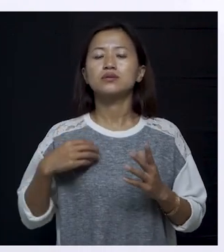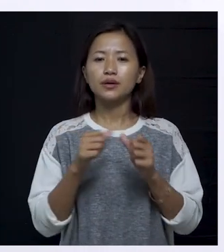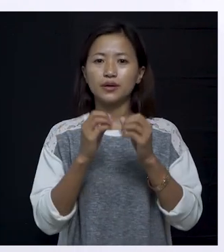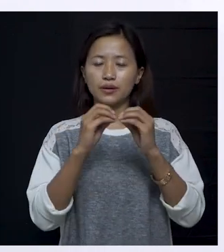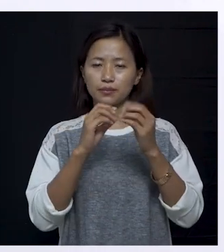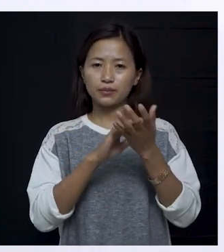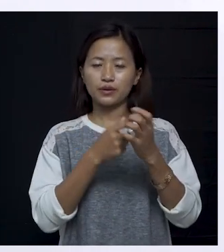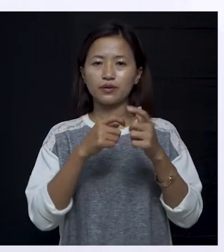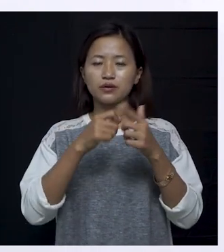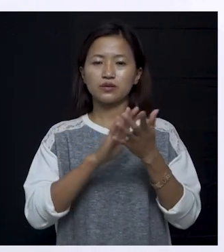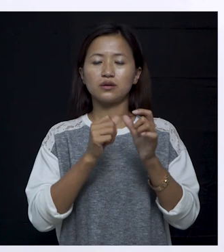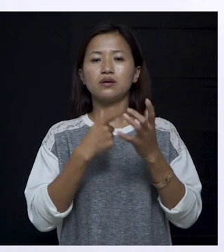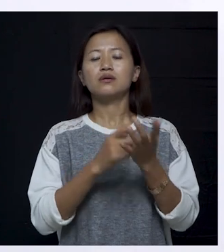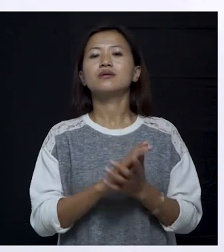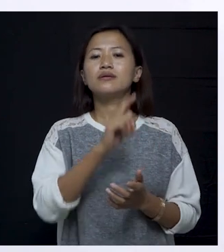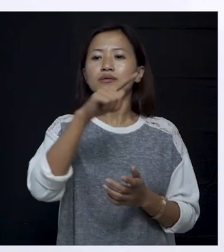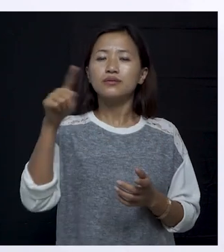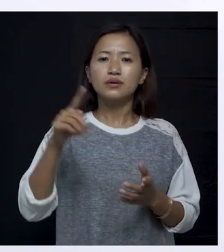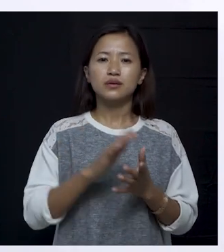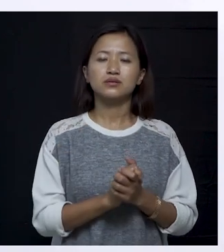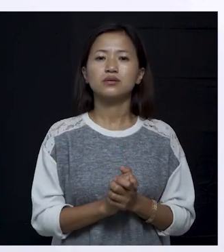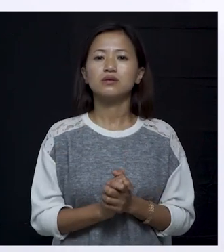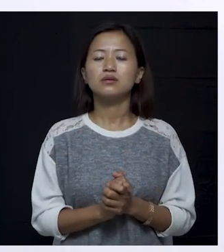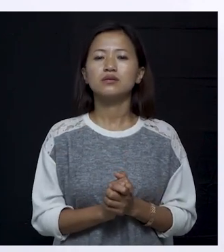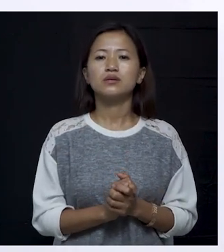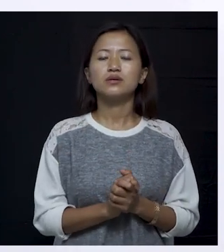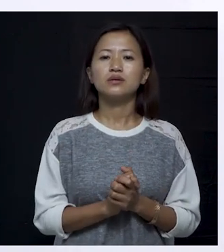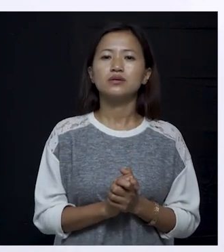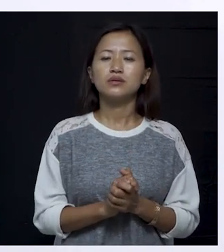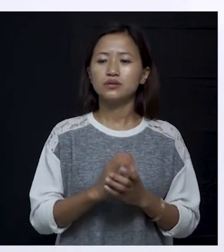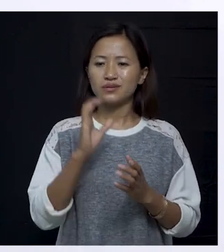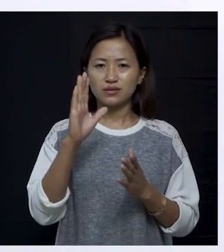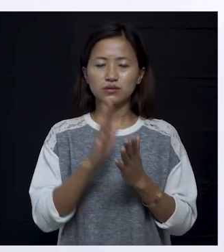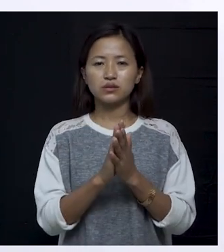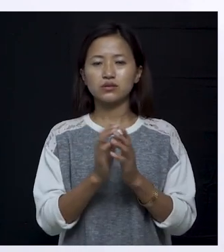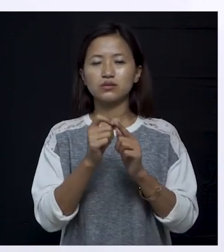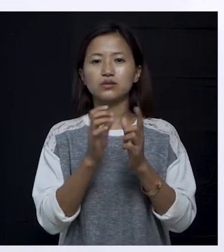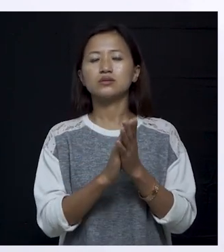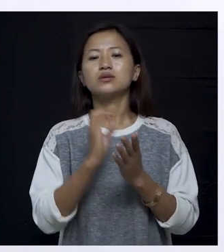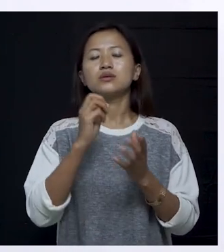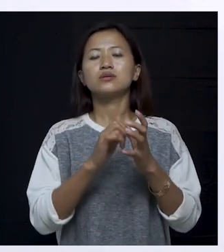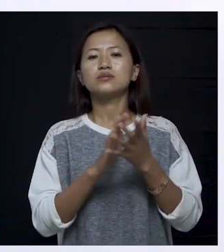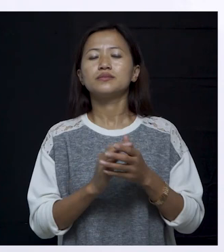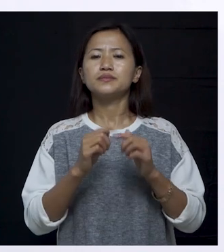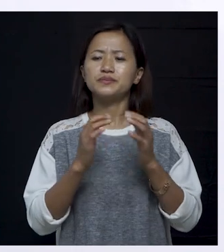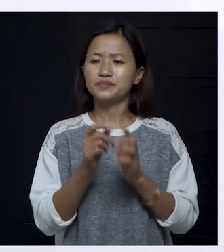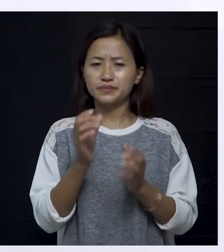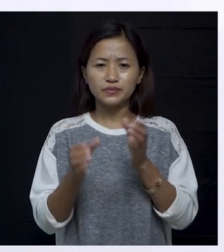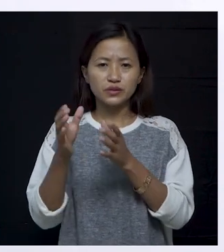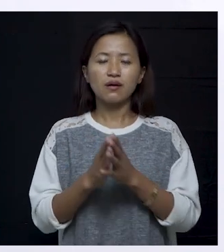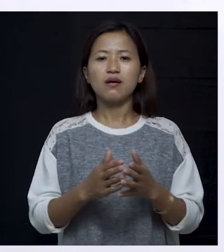he called this right, that is Dr. Ambedkar, he called these constitutional remedies as the heart